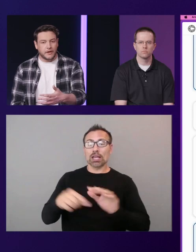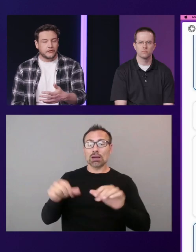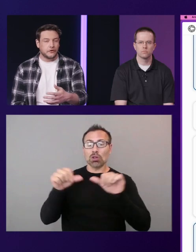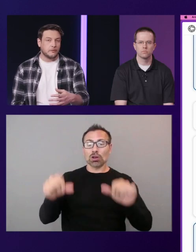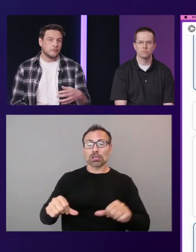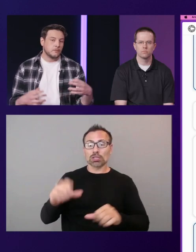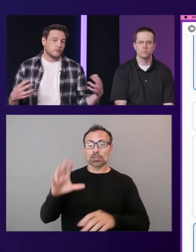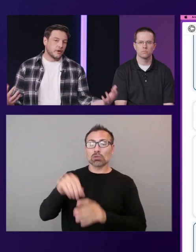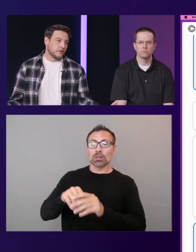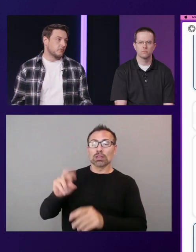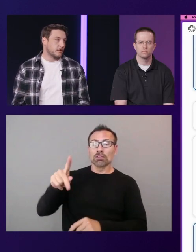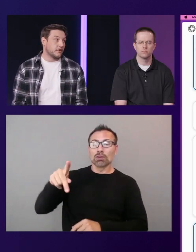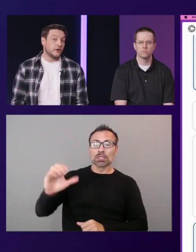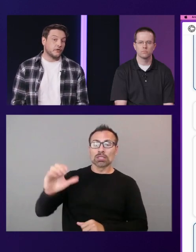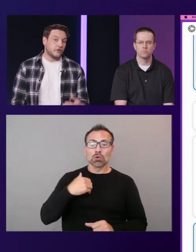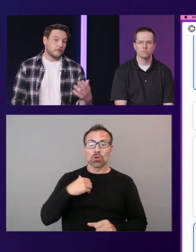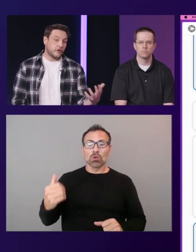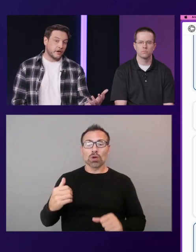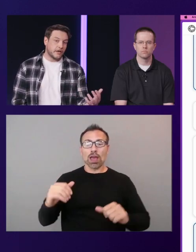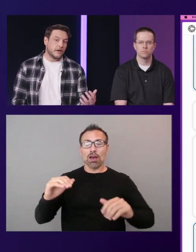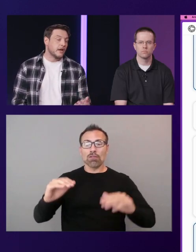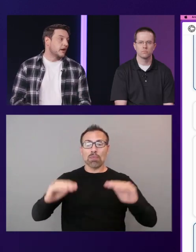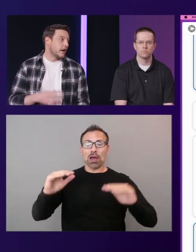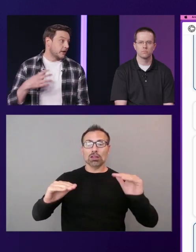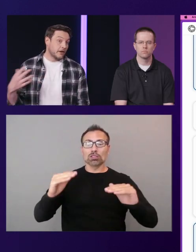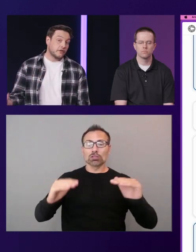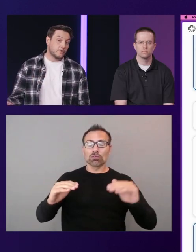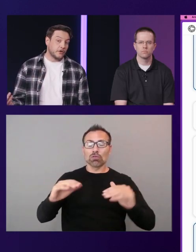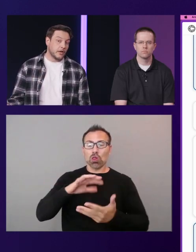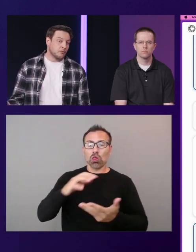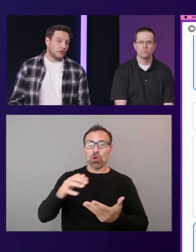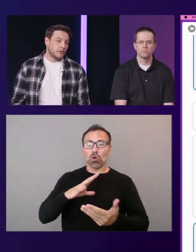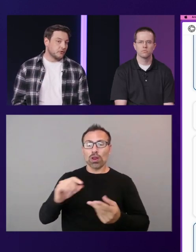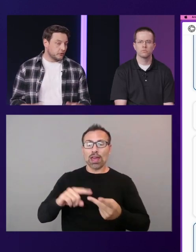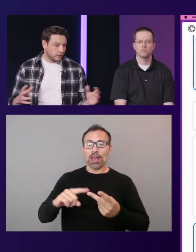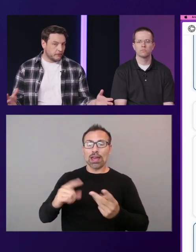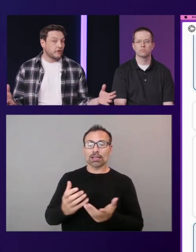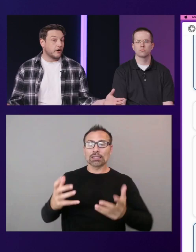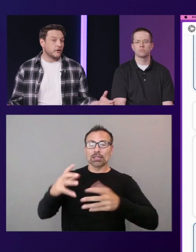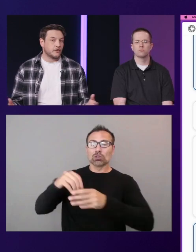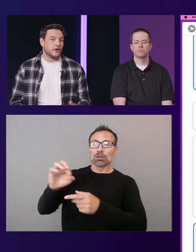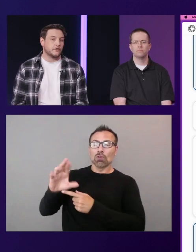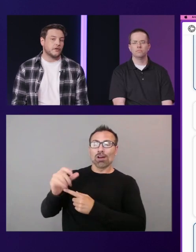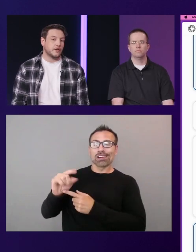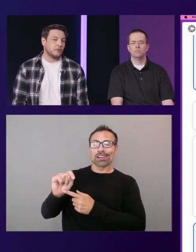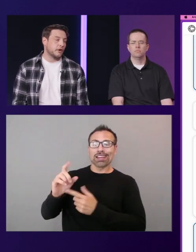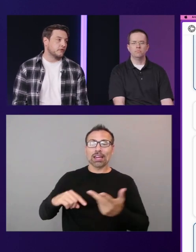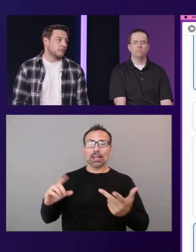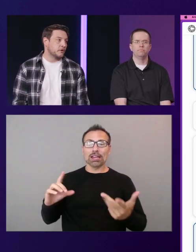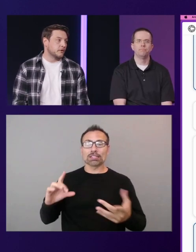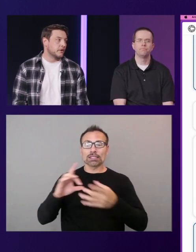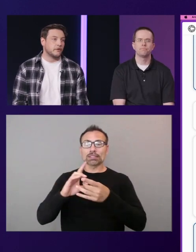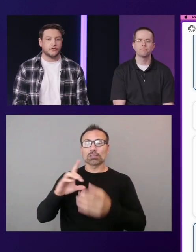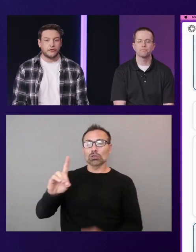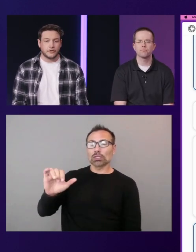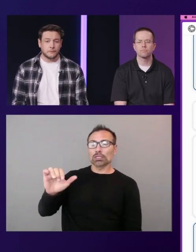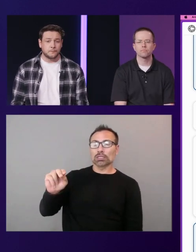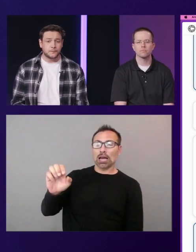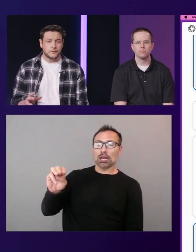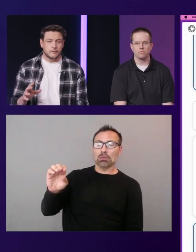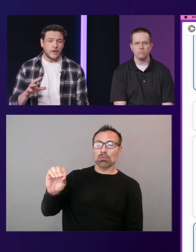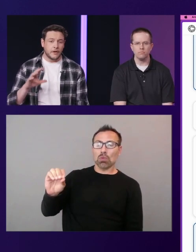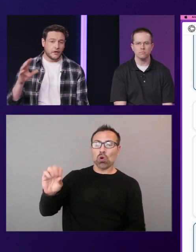load balancer, running some containers in Fargate, and connected to a Dynamo table. So it's great for our use case of setting up a customer